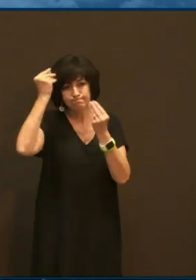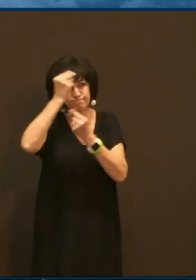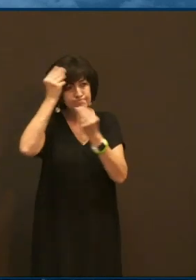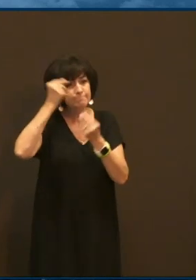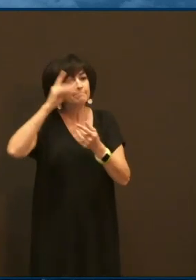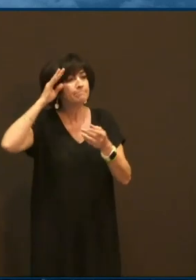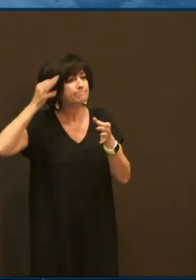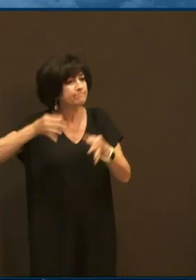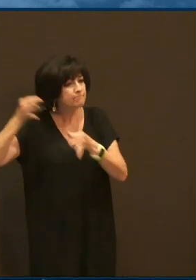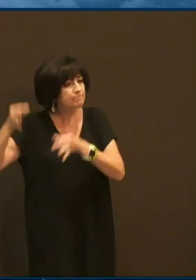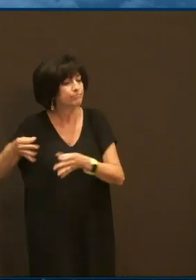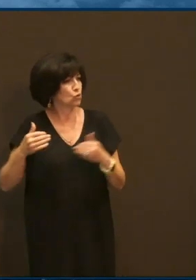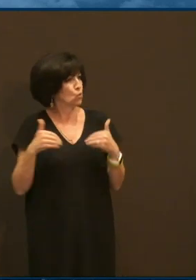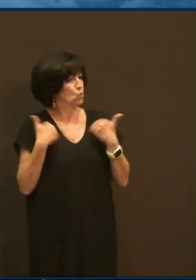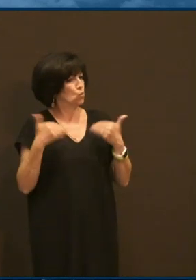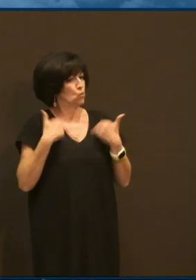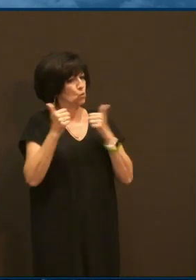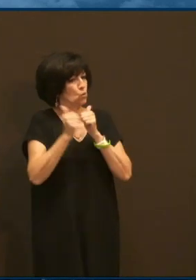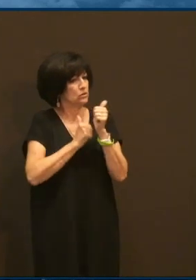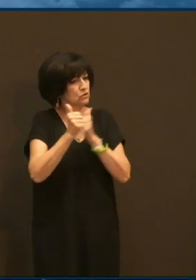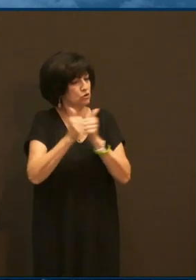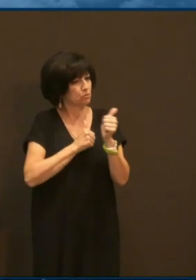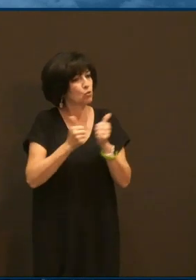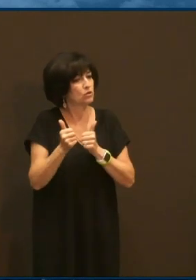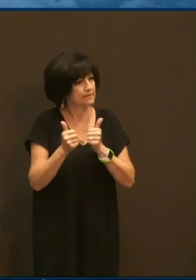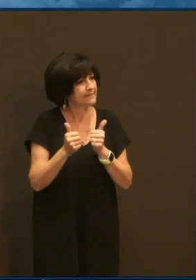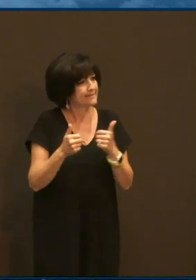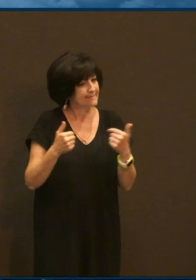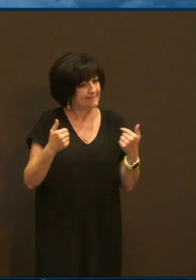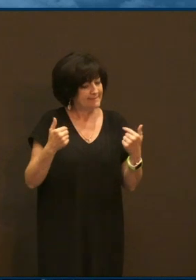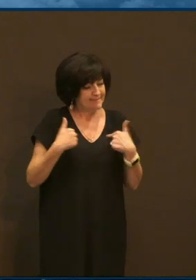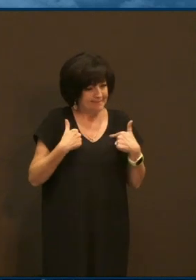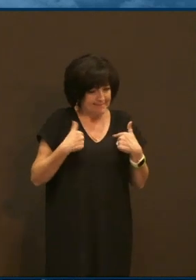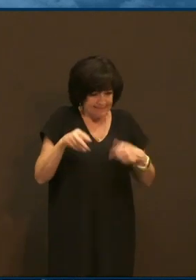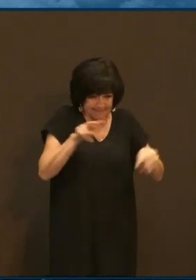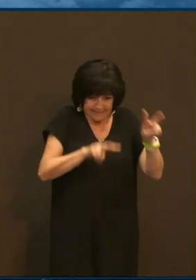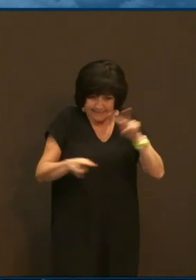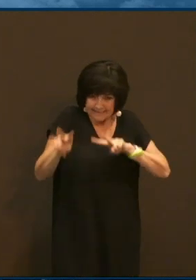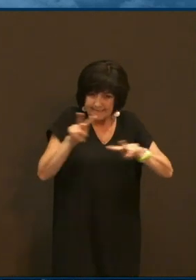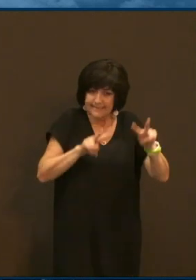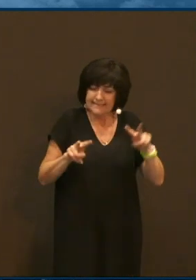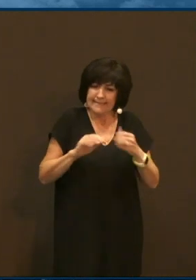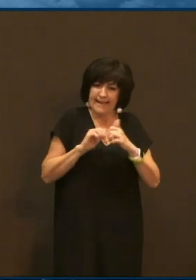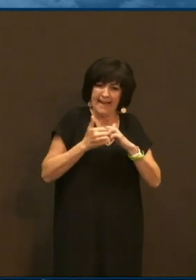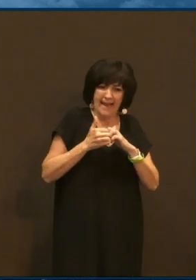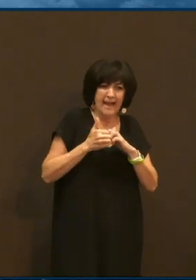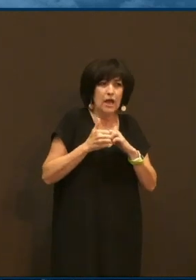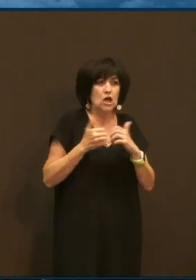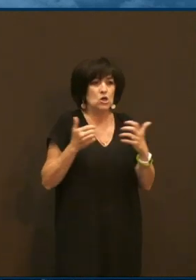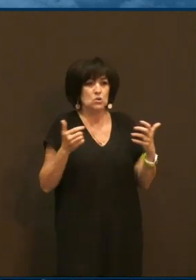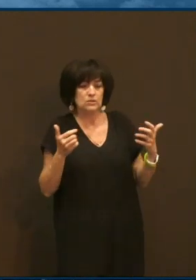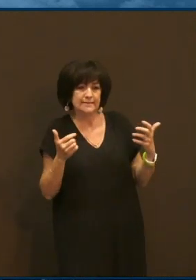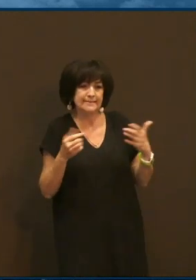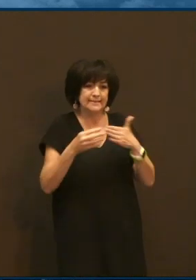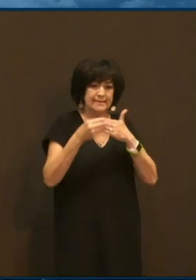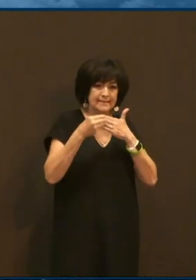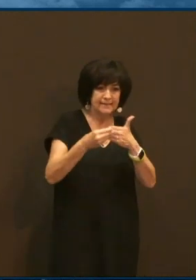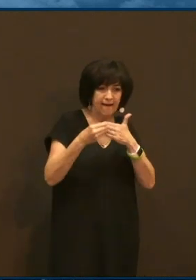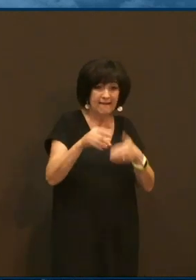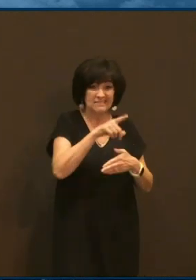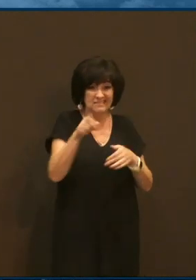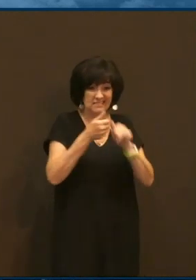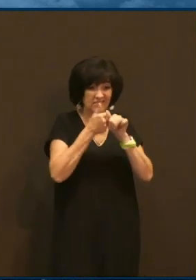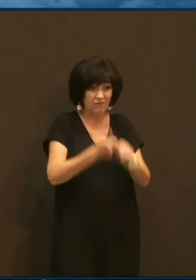youth sports. I think our eyes on the ground, enforcement, guidance with